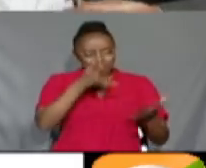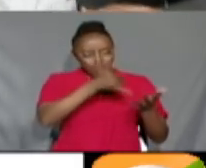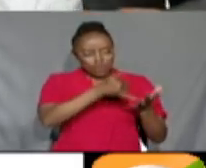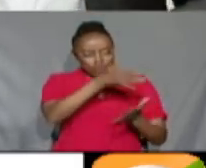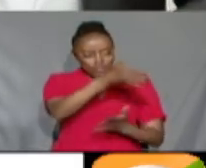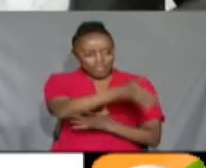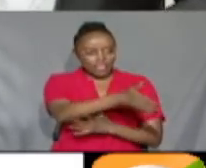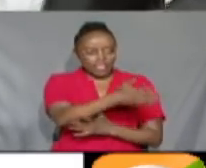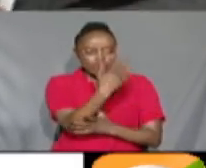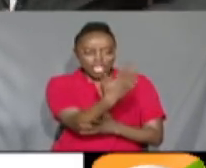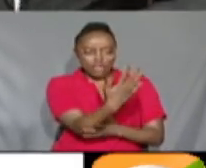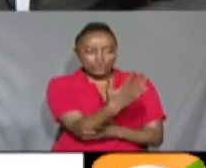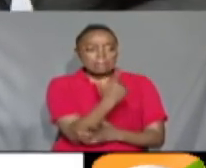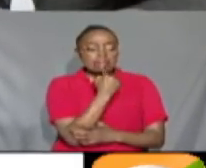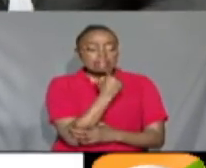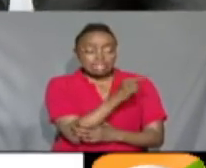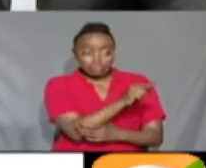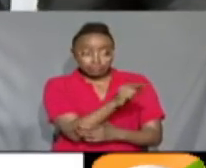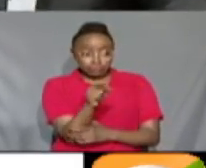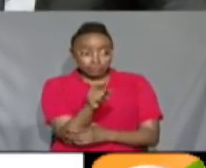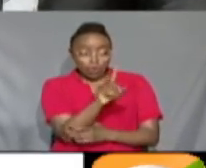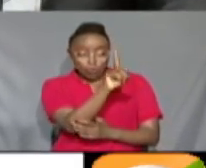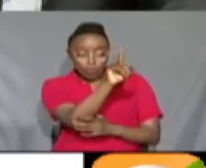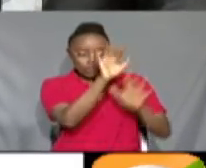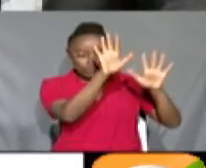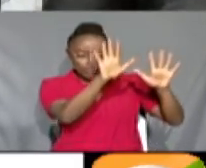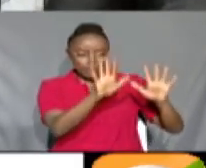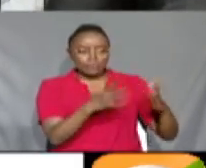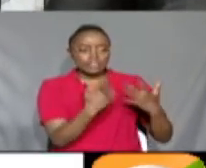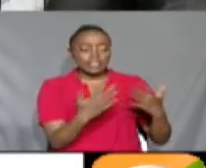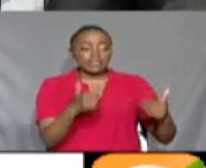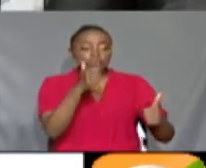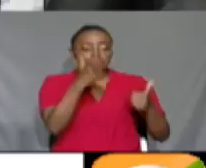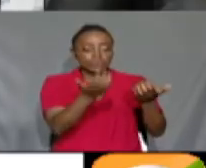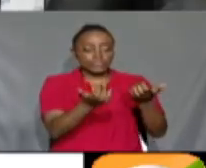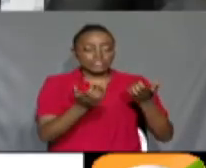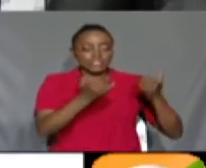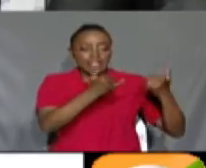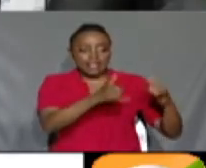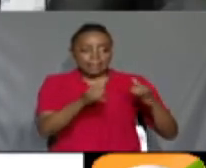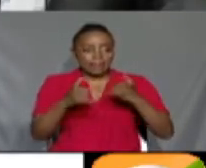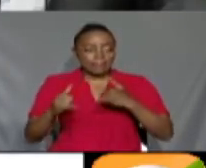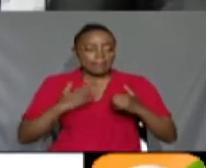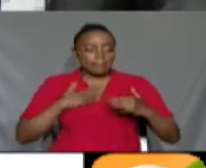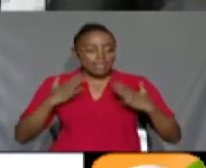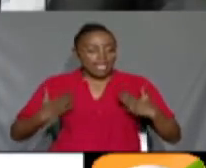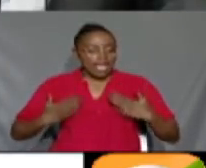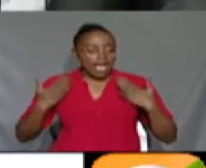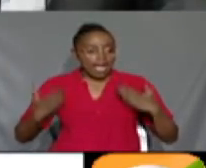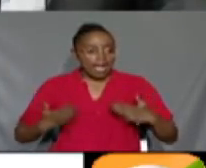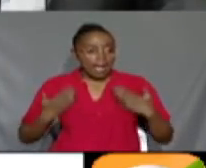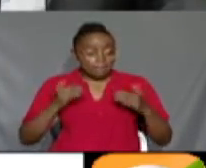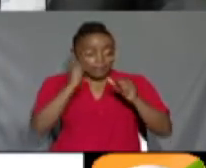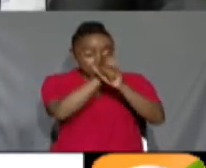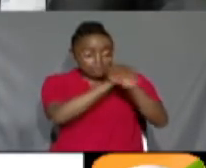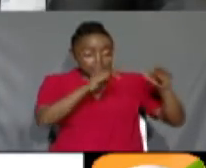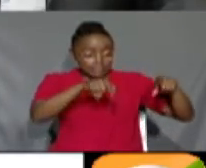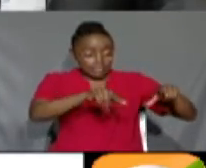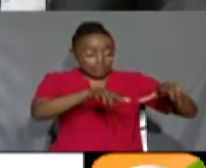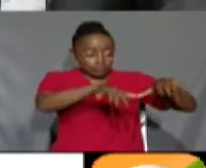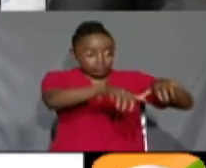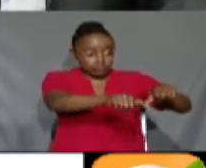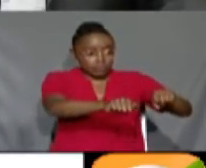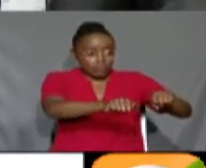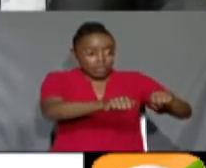document. And I can tell you that is one of the key things that require to be implemented. And I'm happy that the president has already taken upon it to